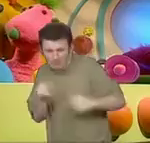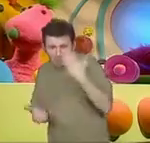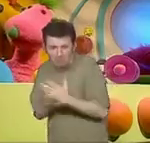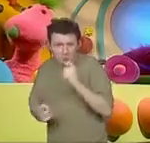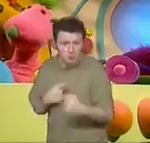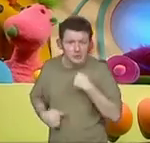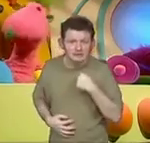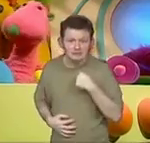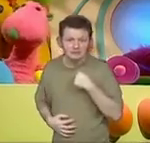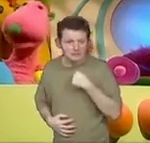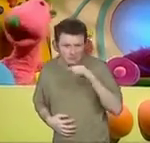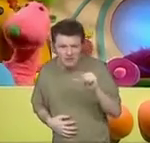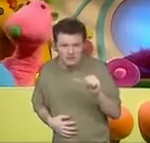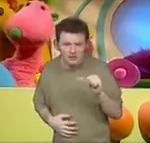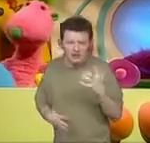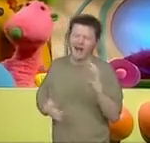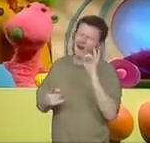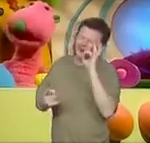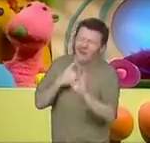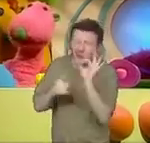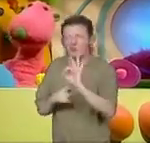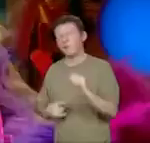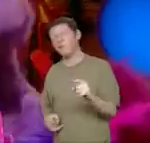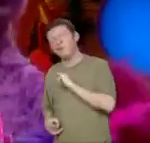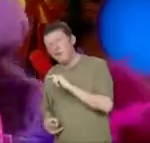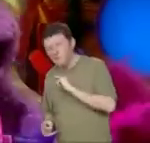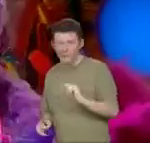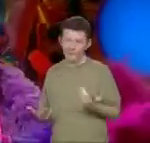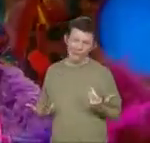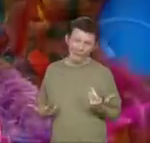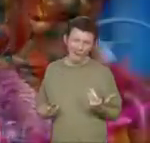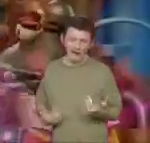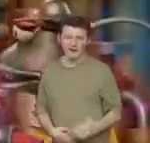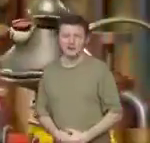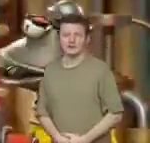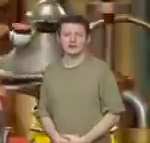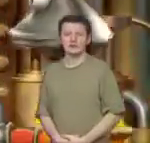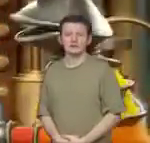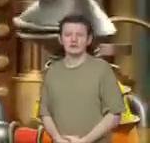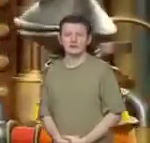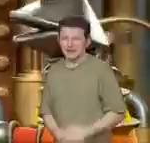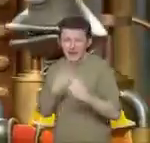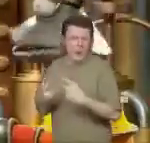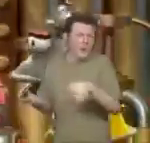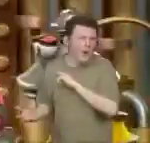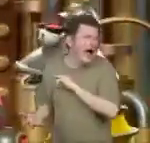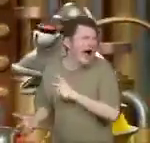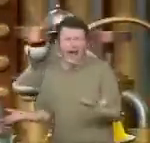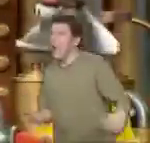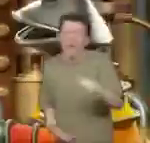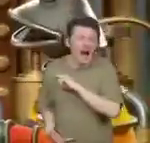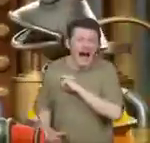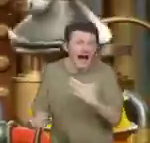the same way that we do. Yeah. By asking questions like, why? Why? Why?